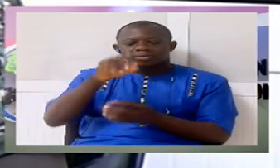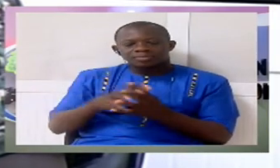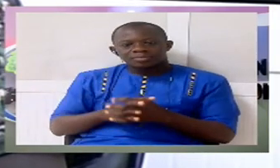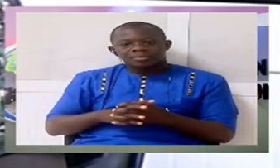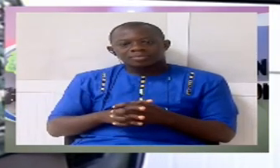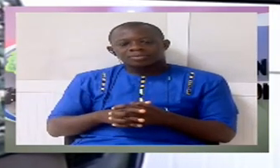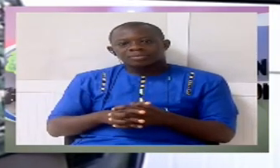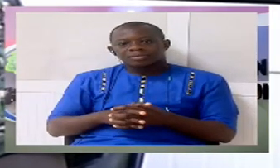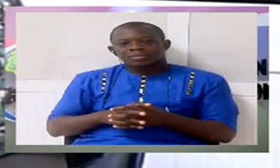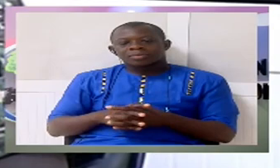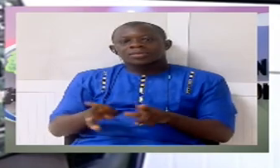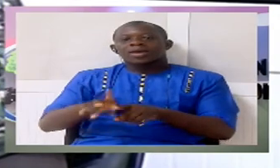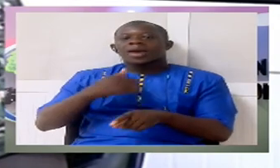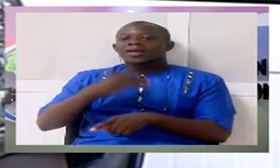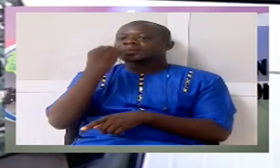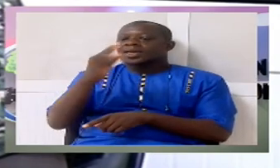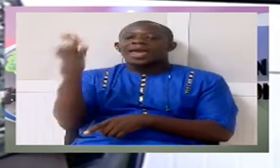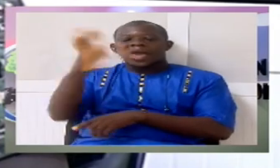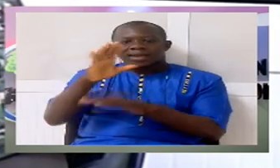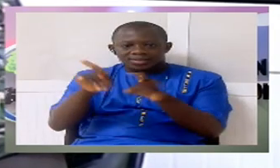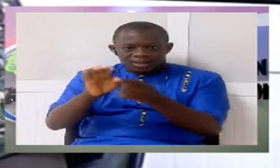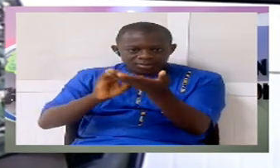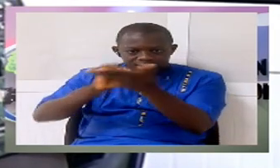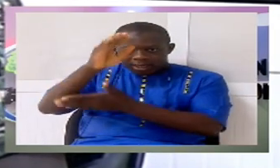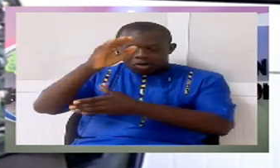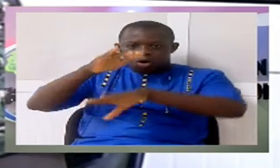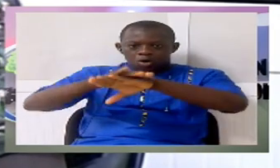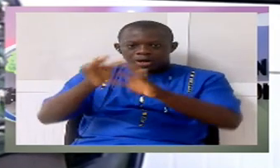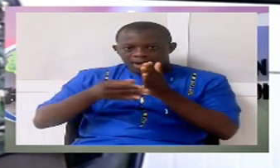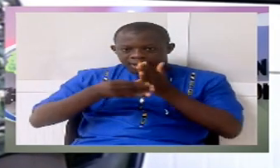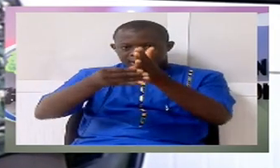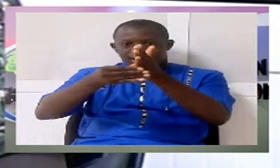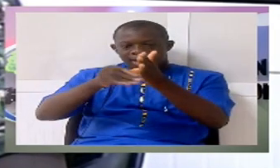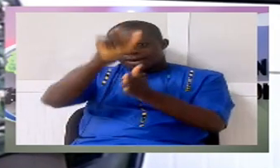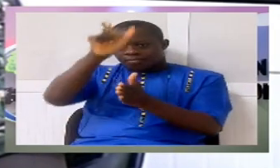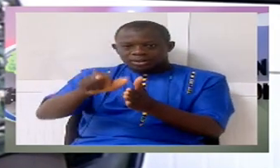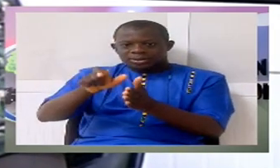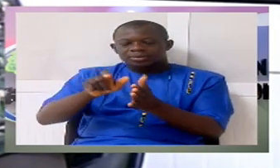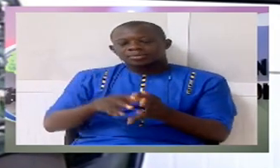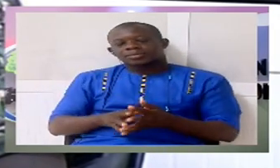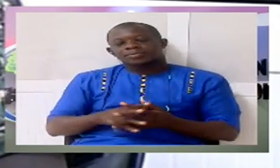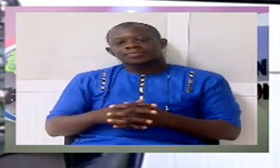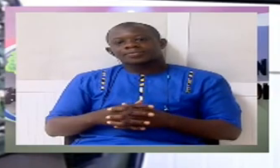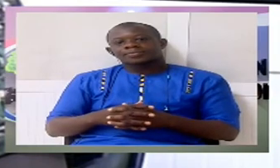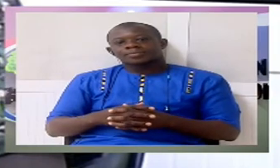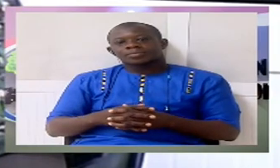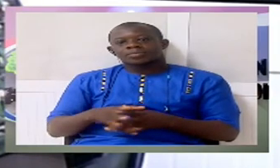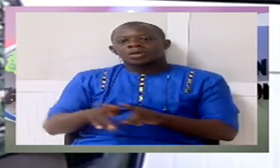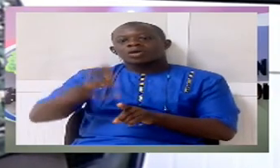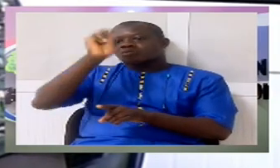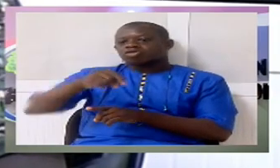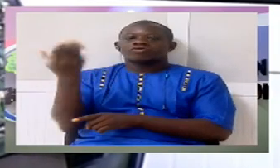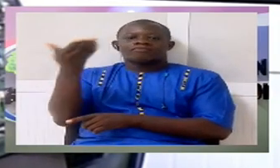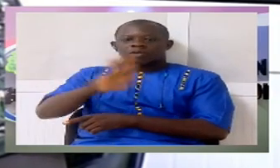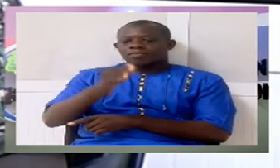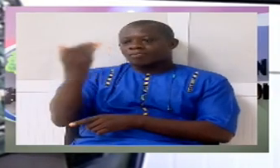Mané umpa any message bu ndoy to the convoy commander bi. Any message that Umpa gives to the convoy commander, former president,